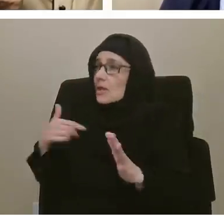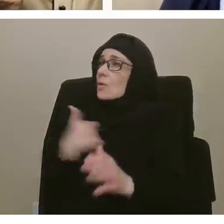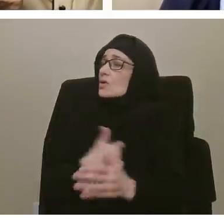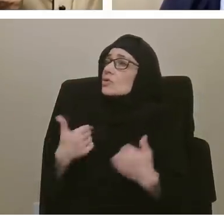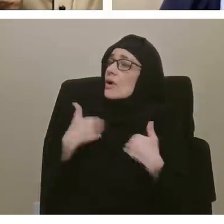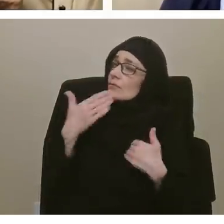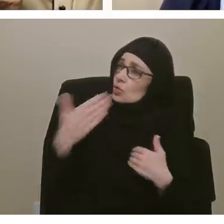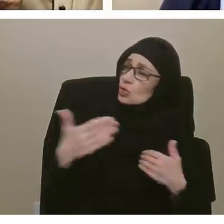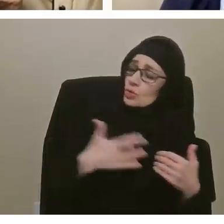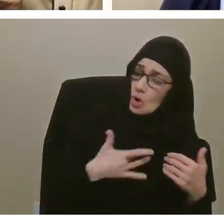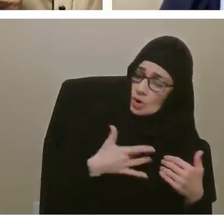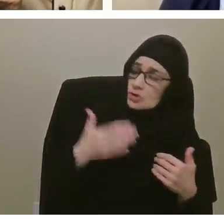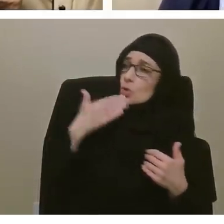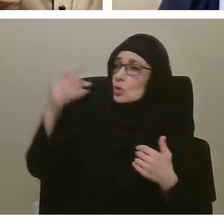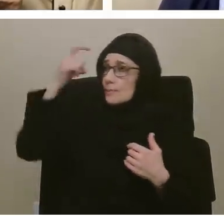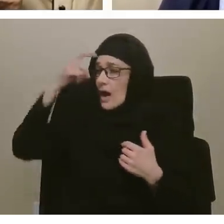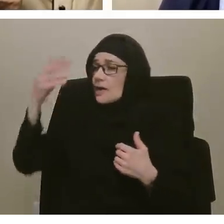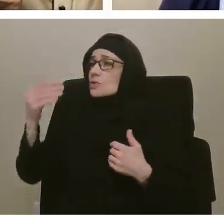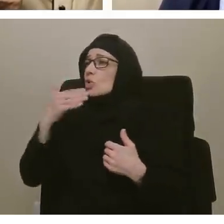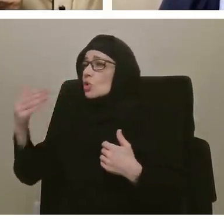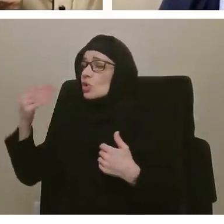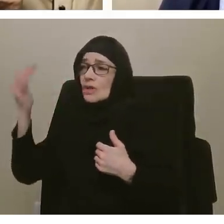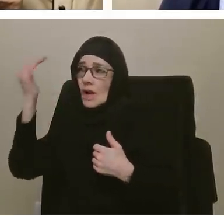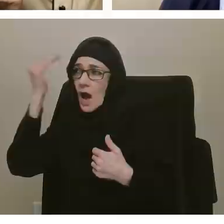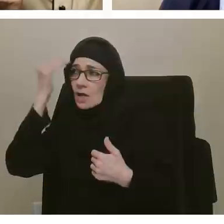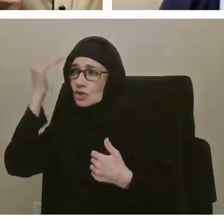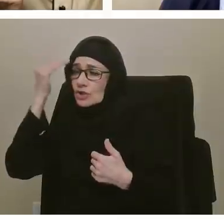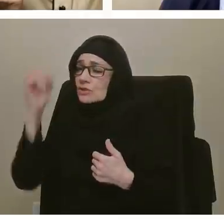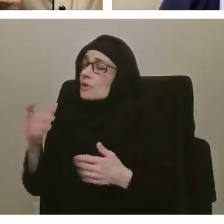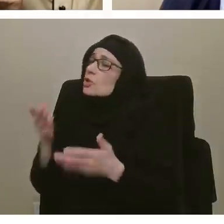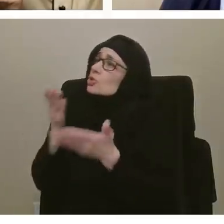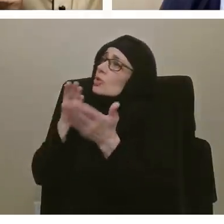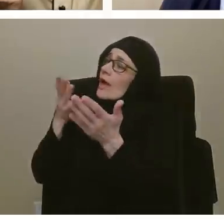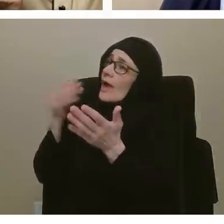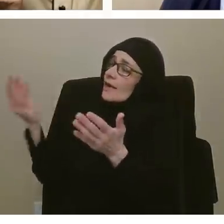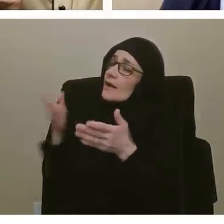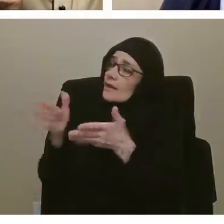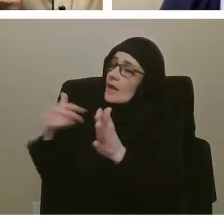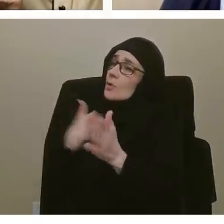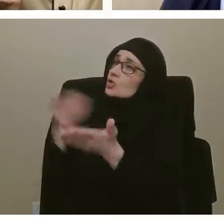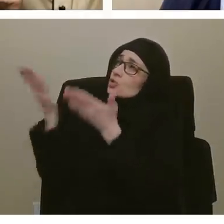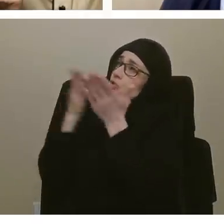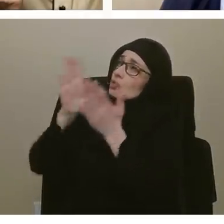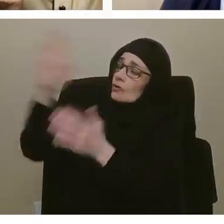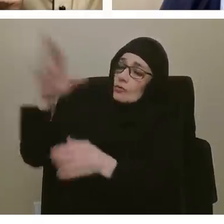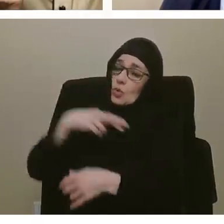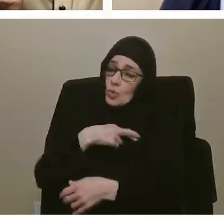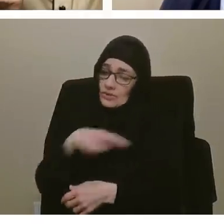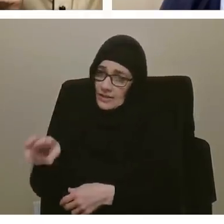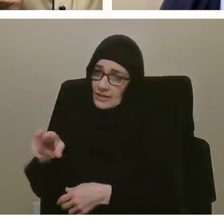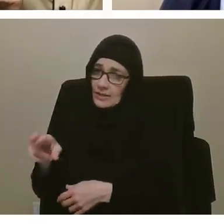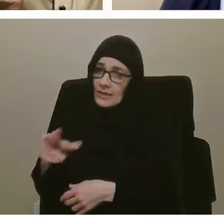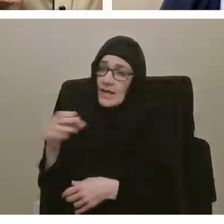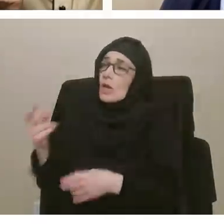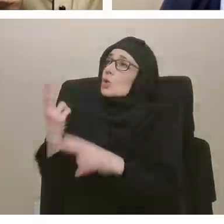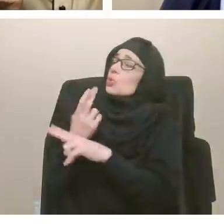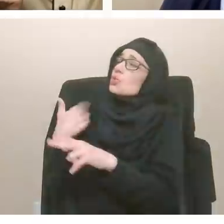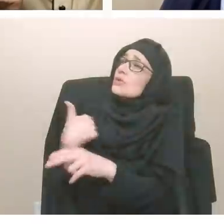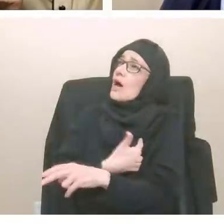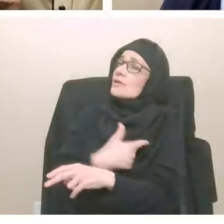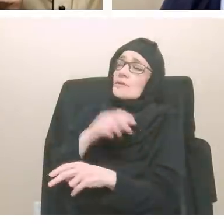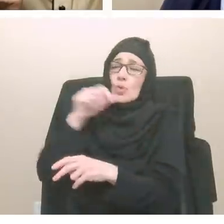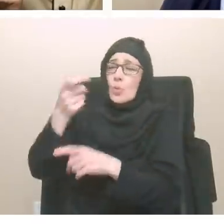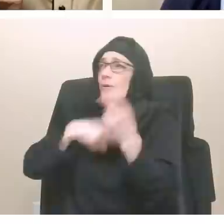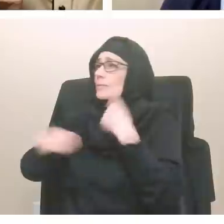and good conscientiousness, Ya Allah, to serve your deen and to serve your sacred sanctuaries. Ya Allah, use us and do not replace